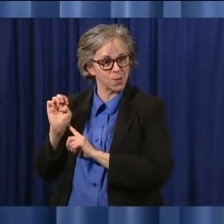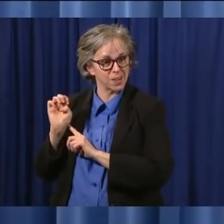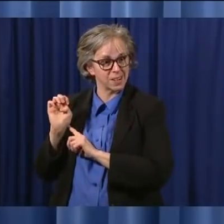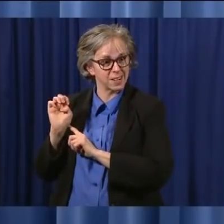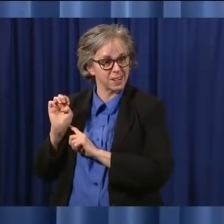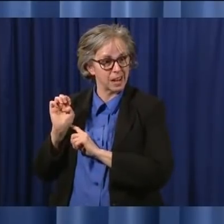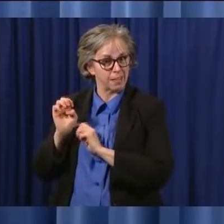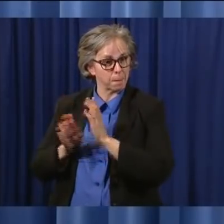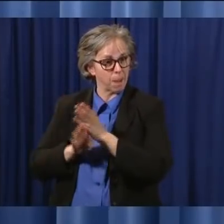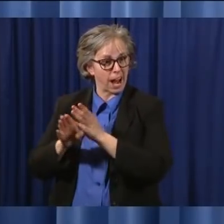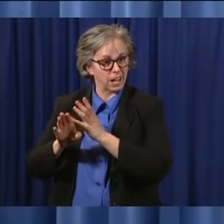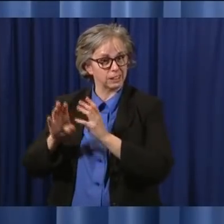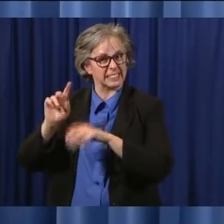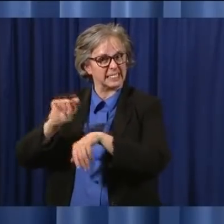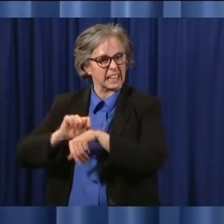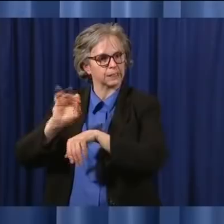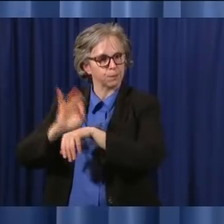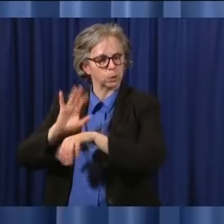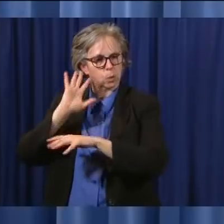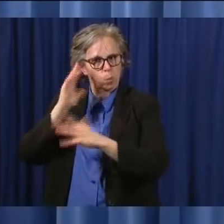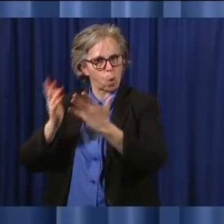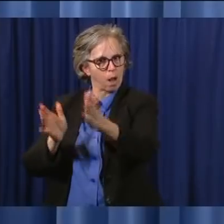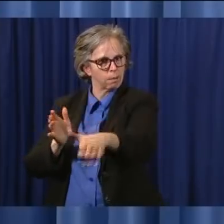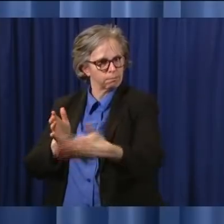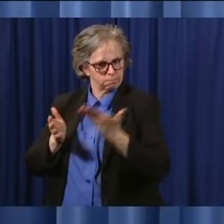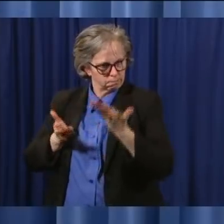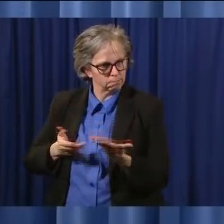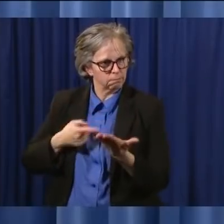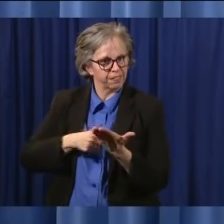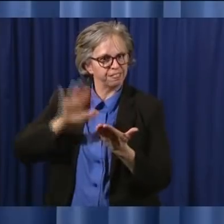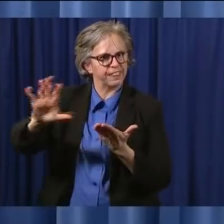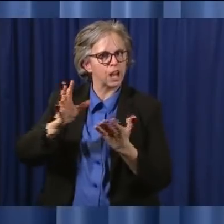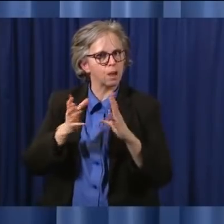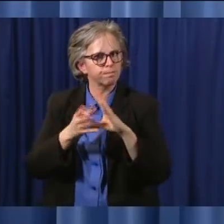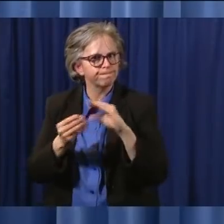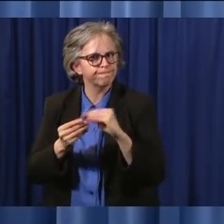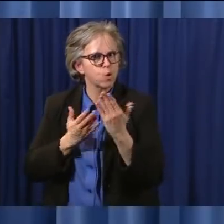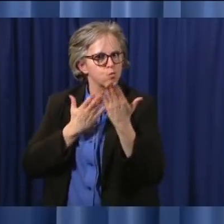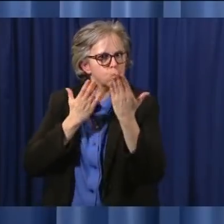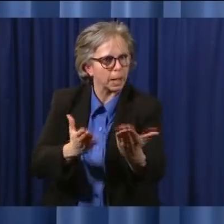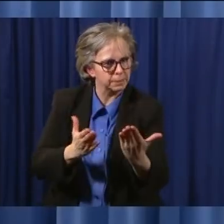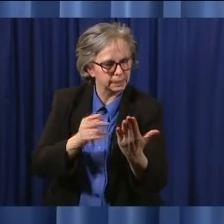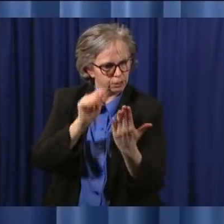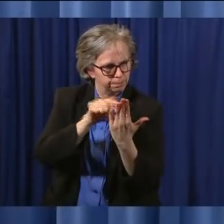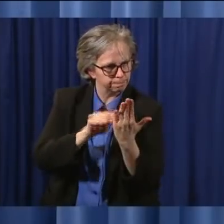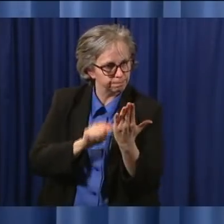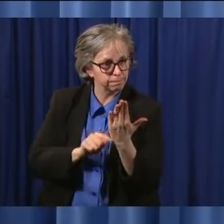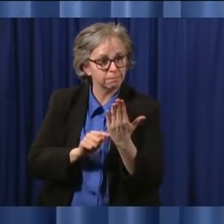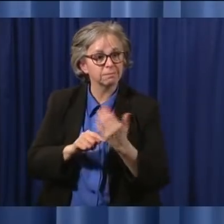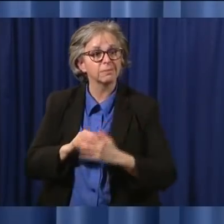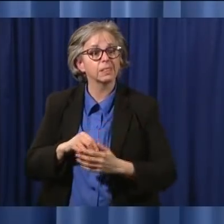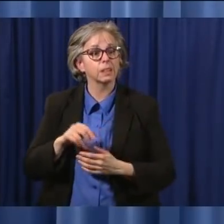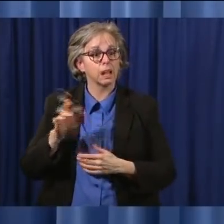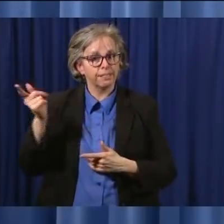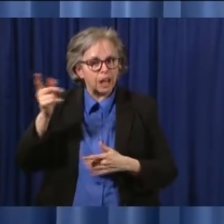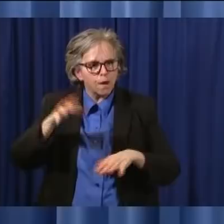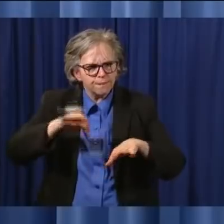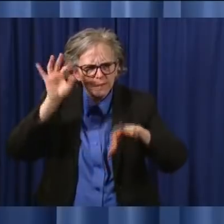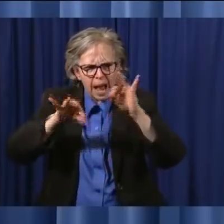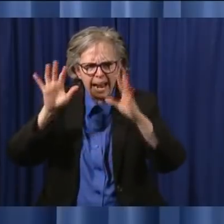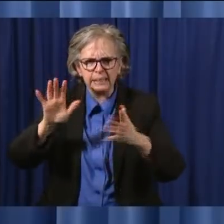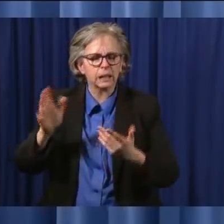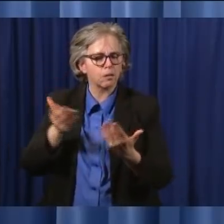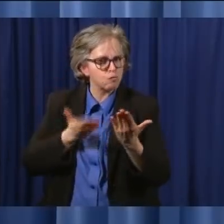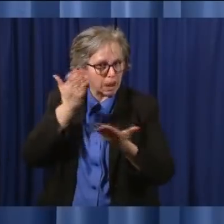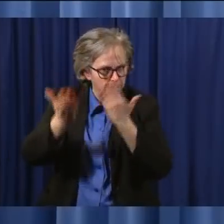recommendations aimed at alleviating the long-term racial disparities in health. The strike force's findings and recommendations will